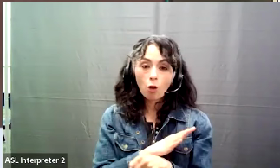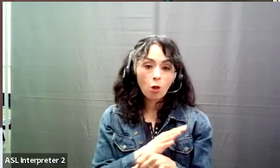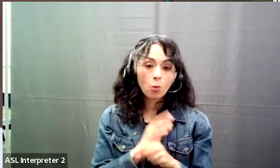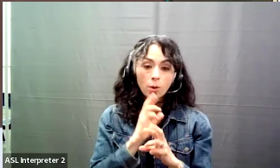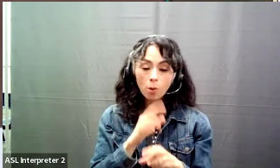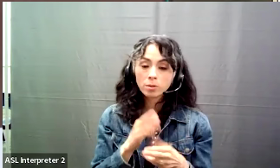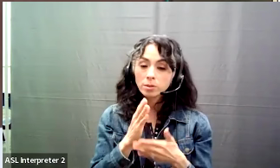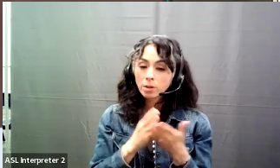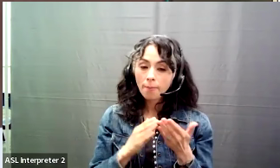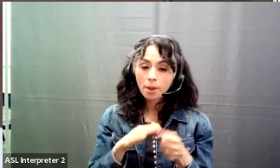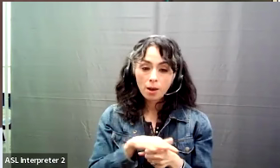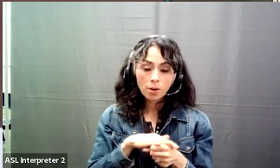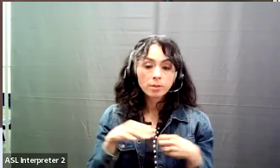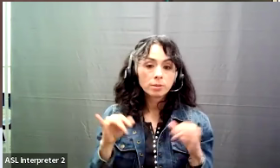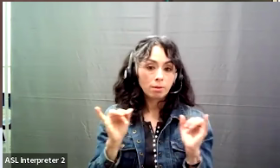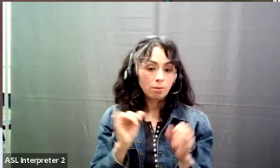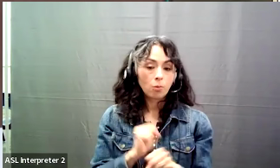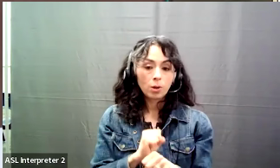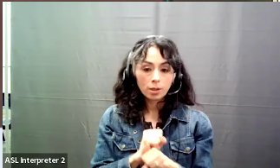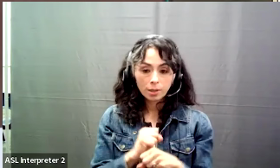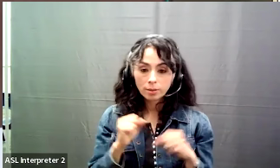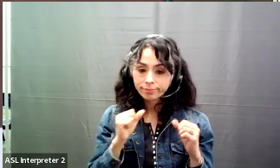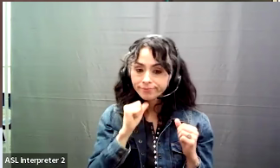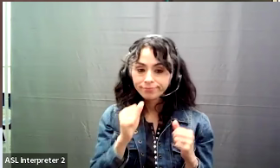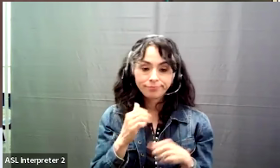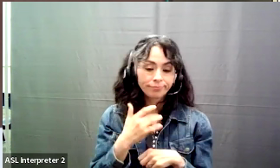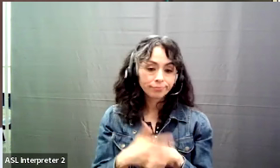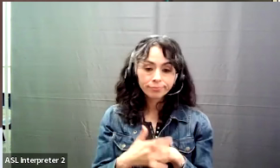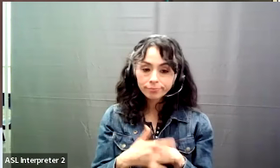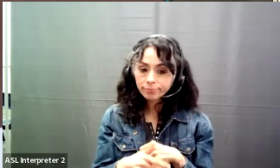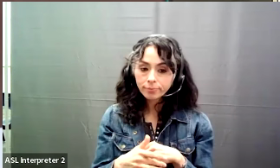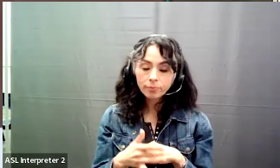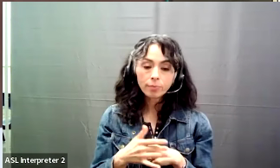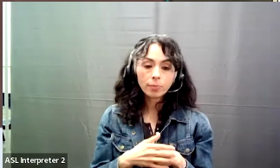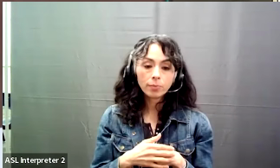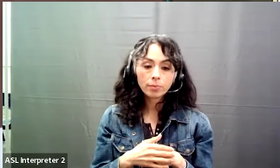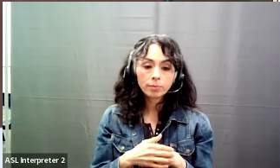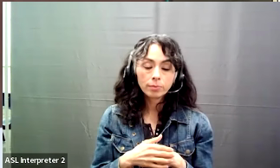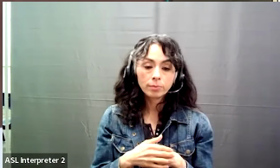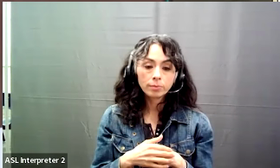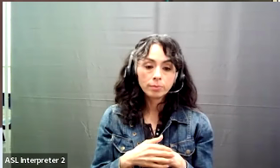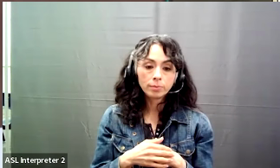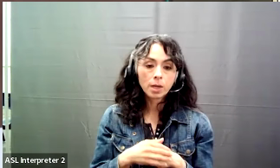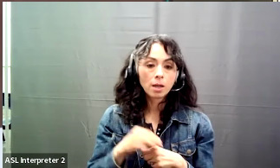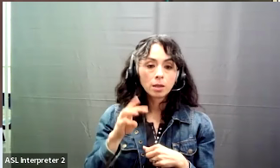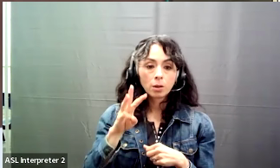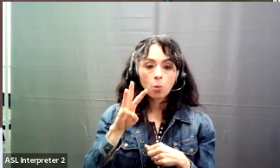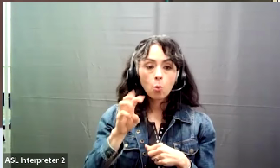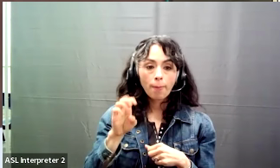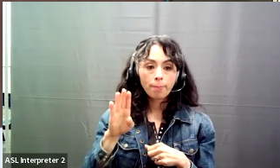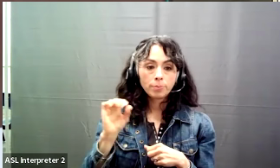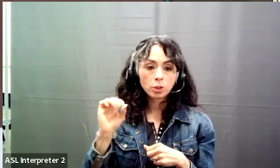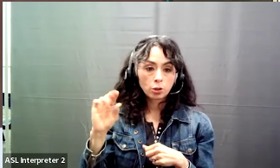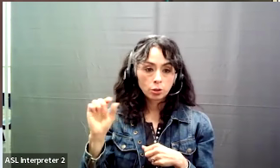areas that are still being worked on and will be available in a